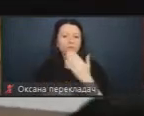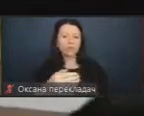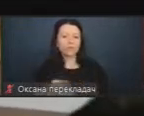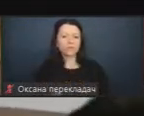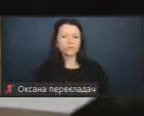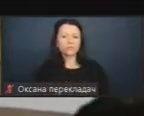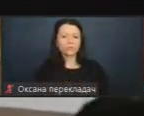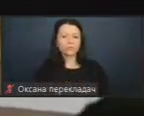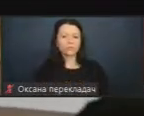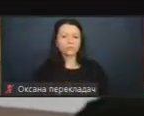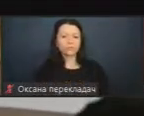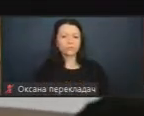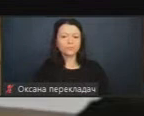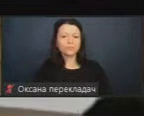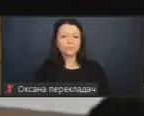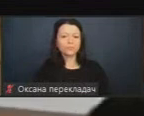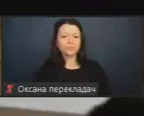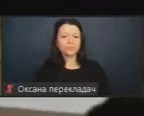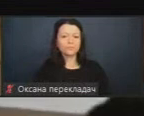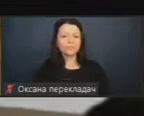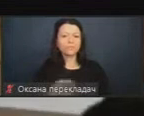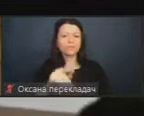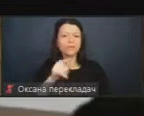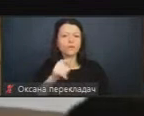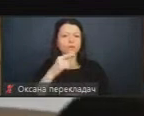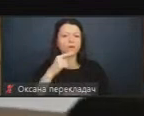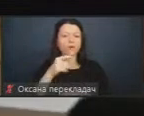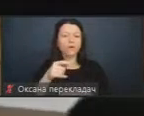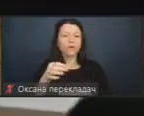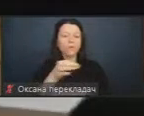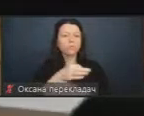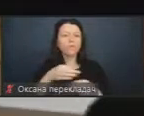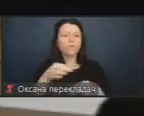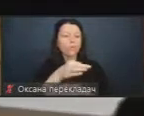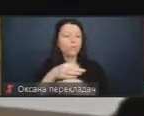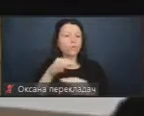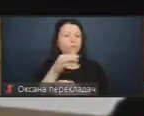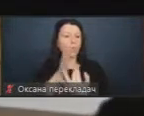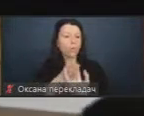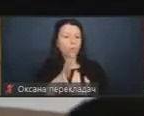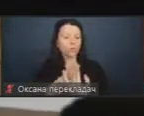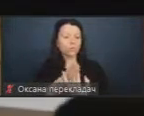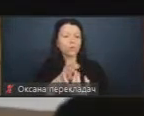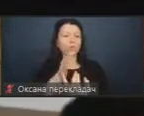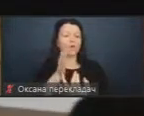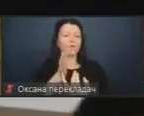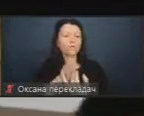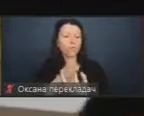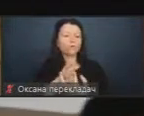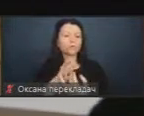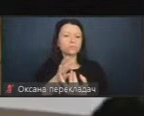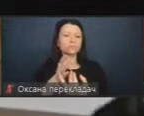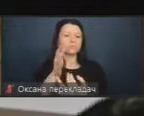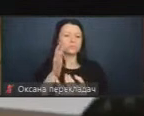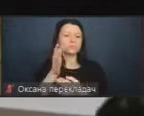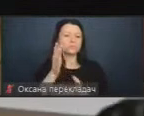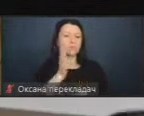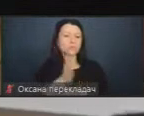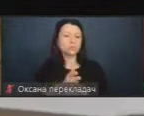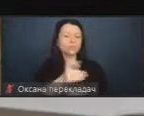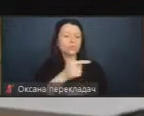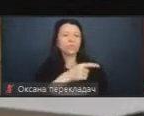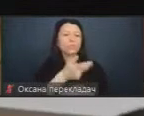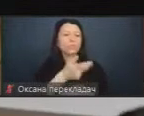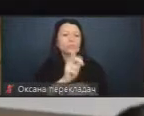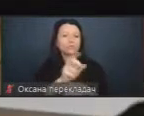systems exist in the majority of the countries in the European Union. It's quite a common policy, but we see it